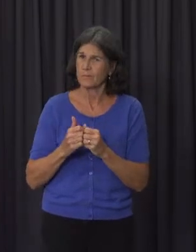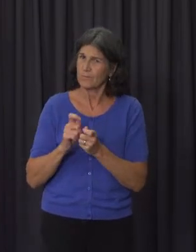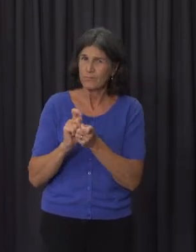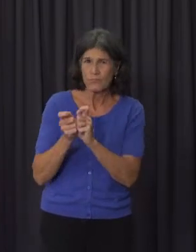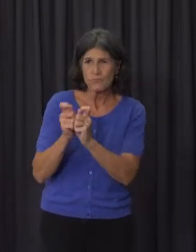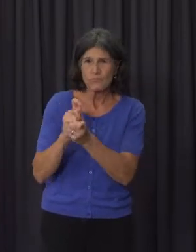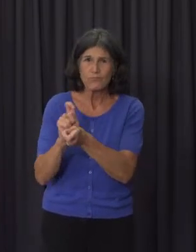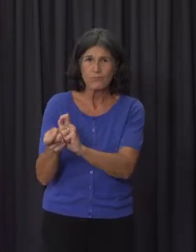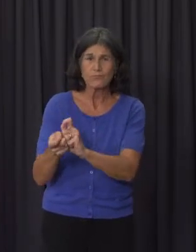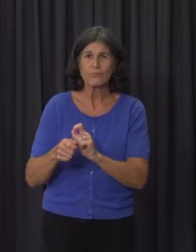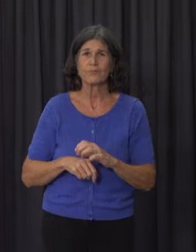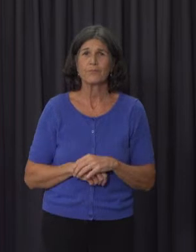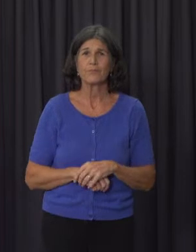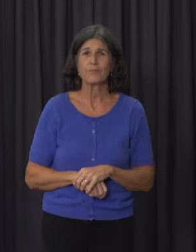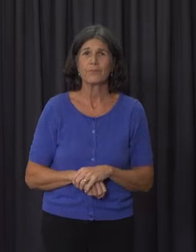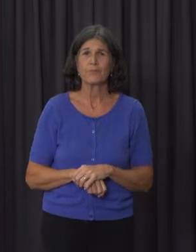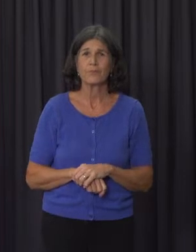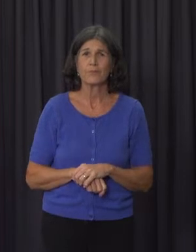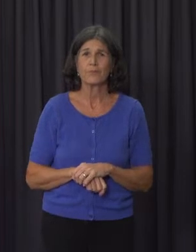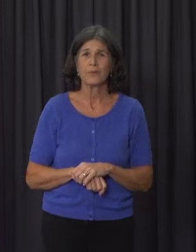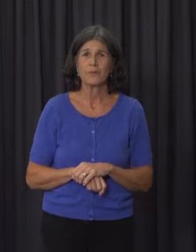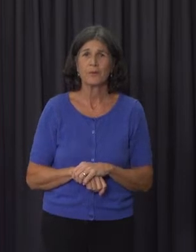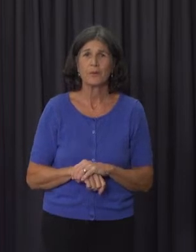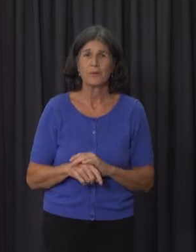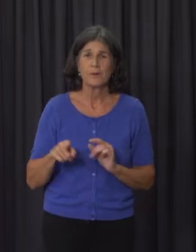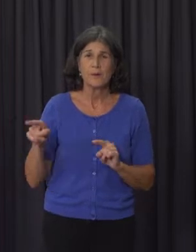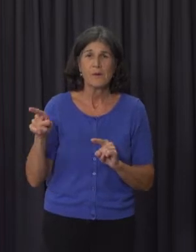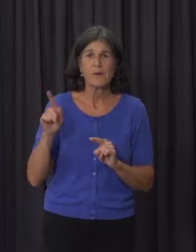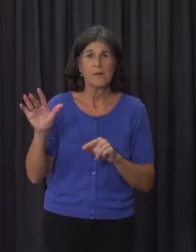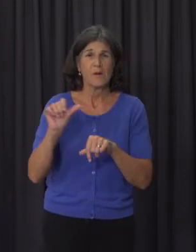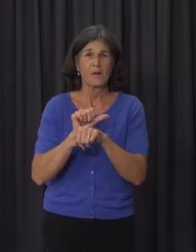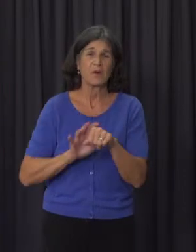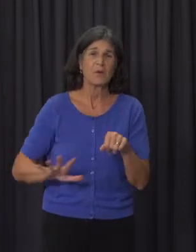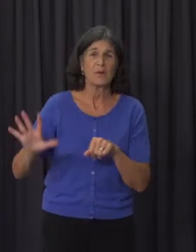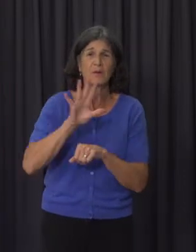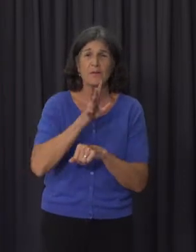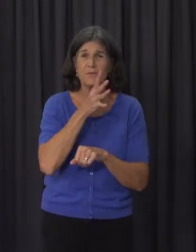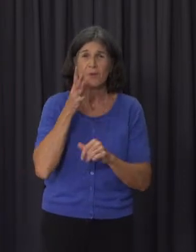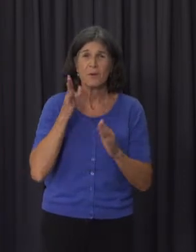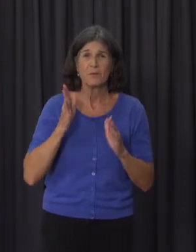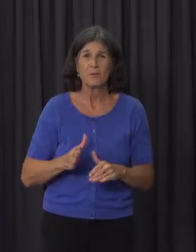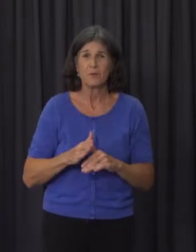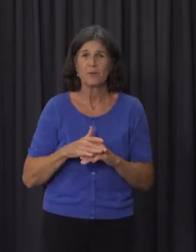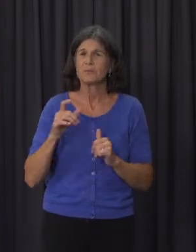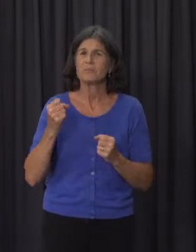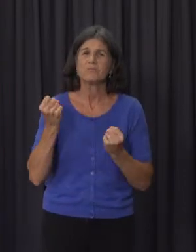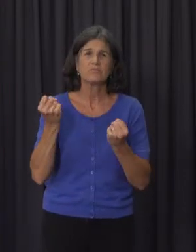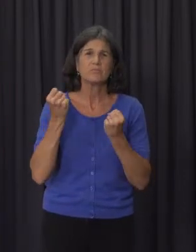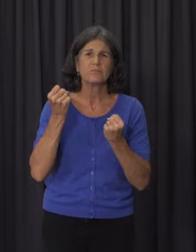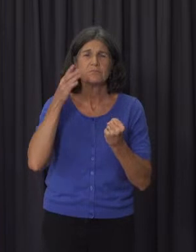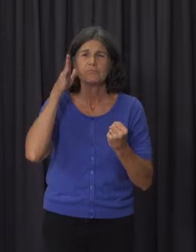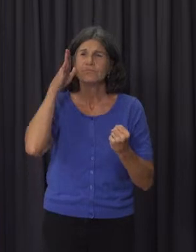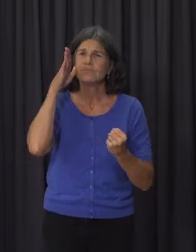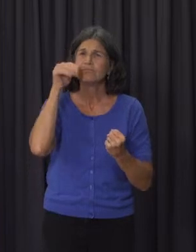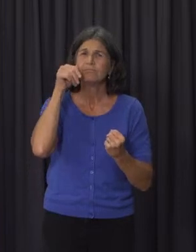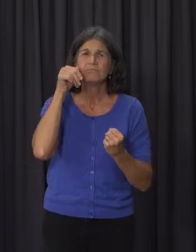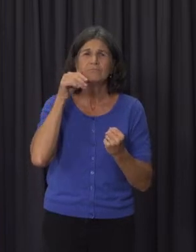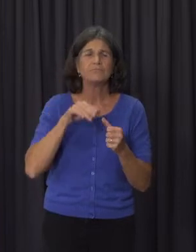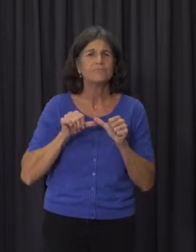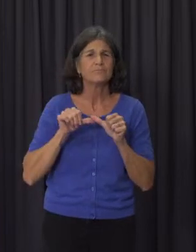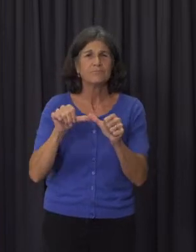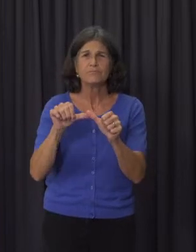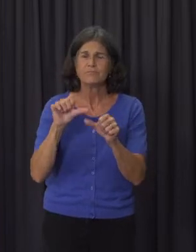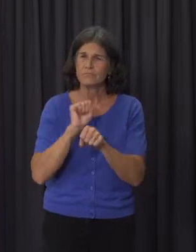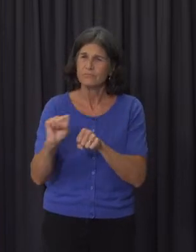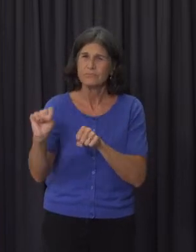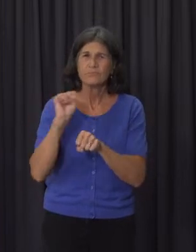agriculture community has always been strong and resilient. Farmers and ranchers band together in the tough times to help each other out, and the past week